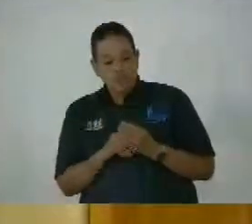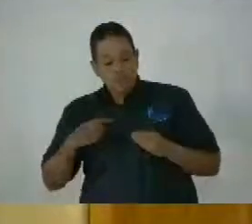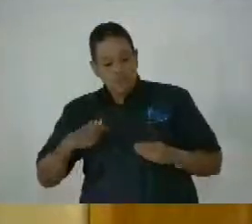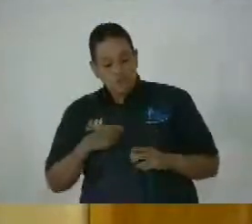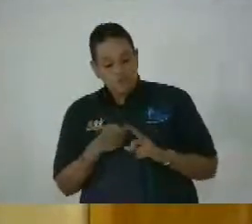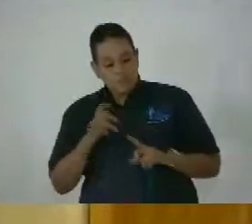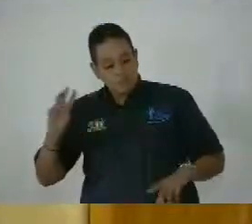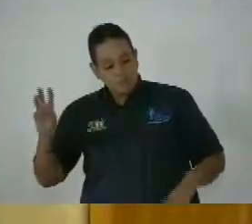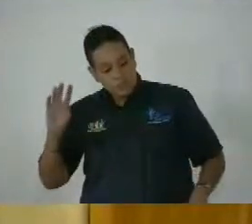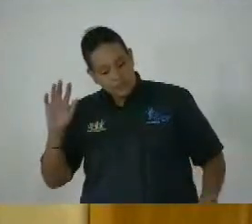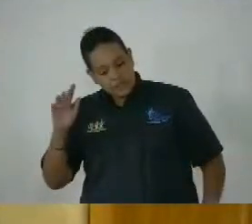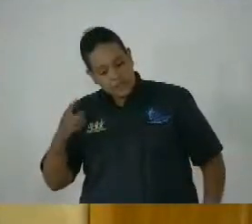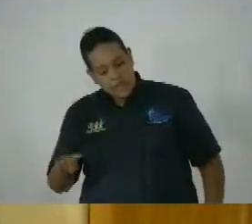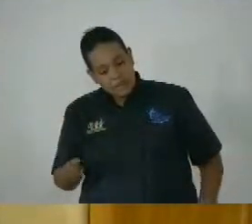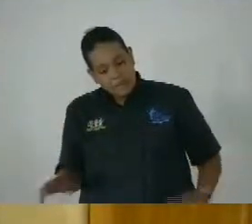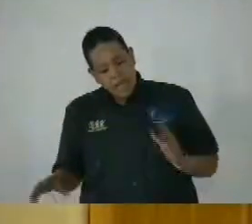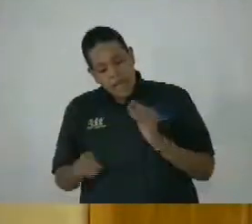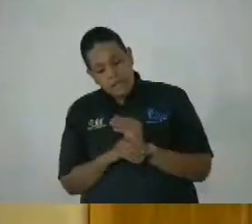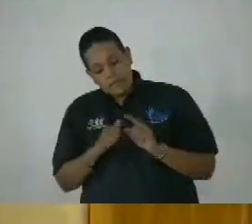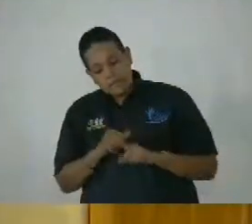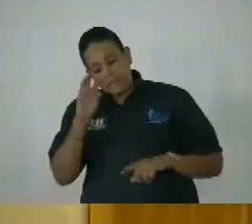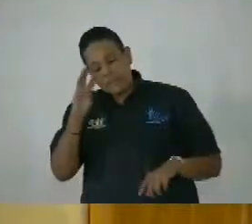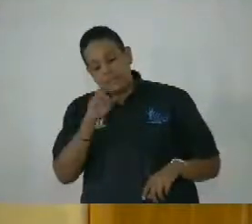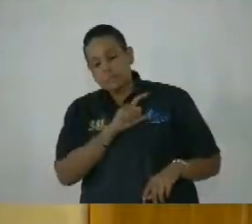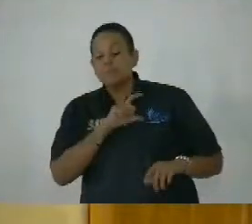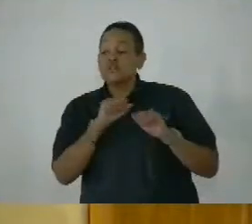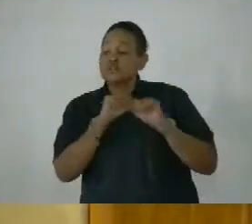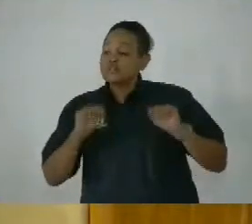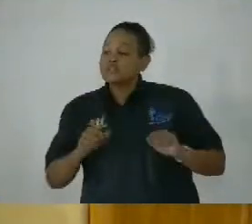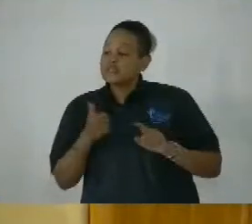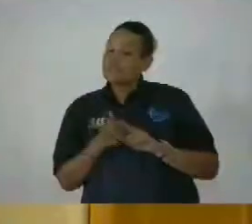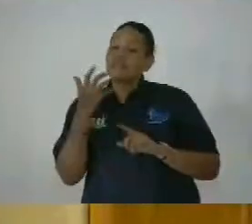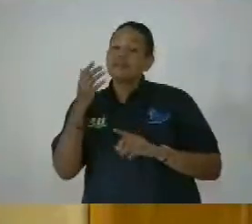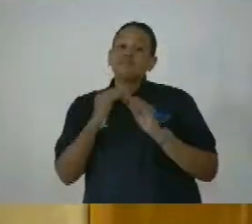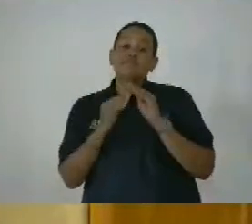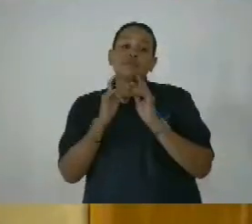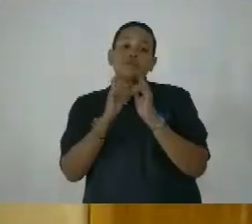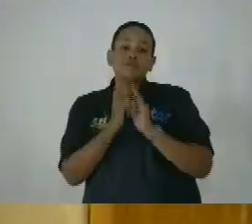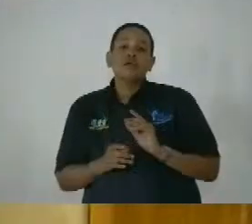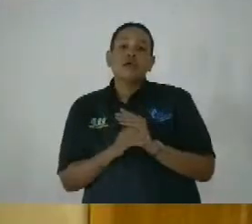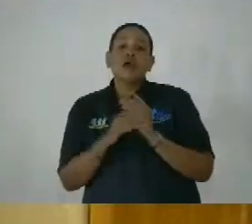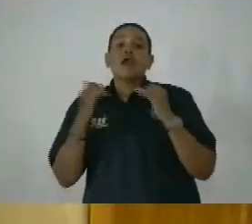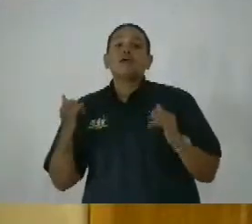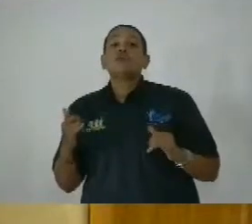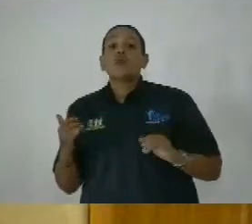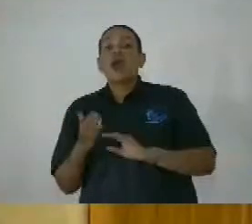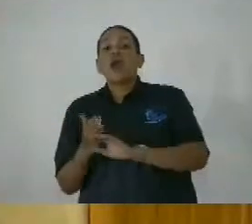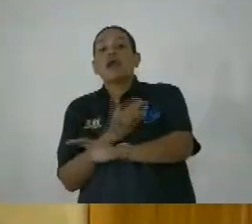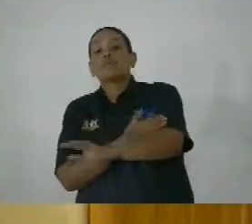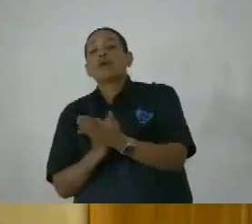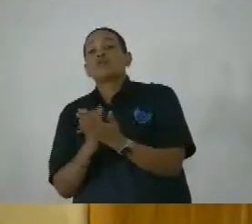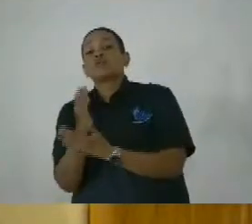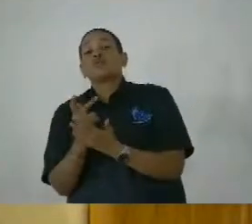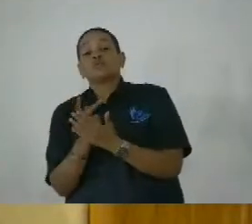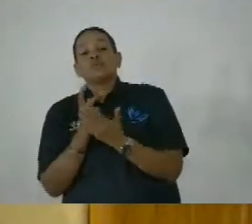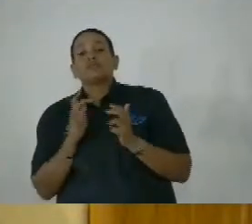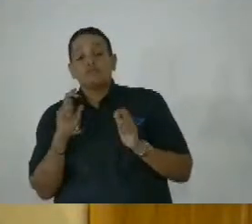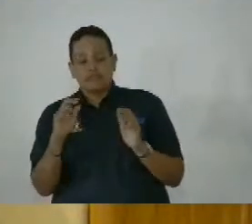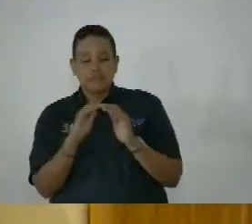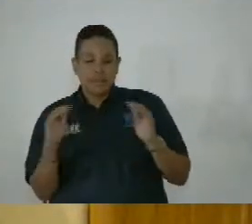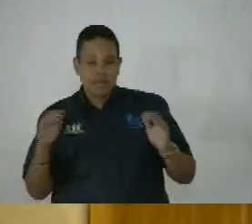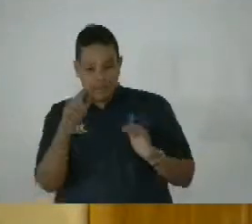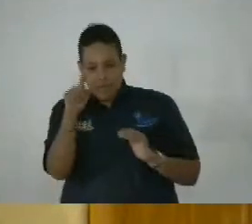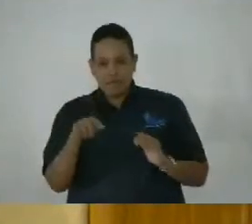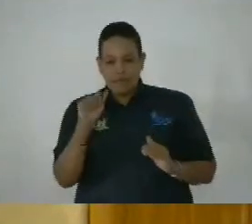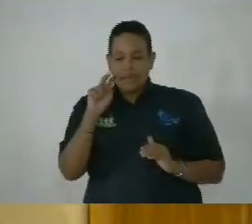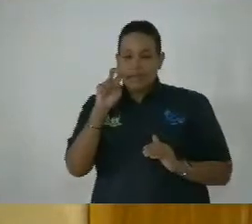West. In addition, 6 police stations are slated for reconstruction and are currently advancing through the pre-investment phase. These stations are